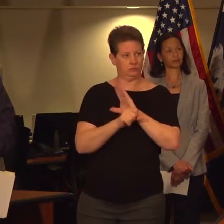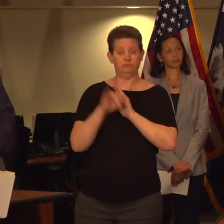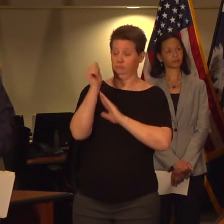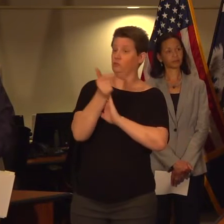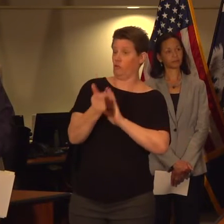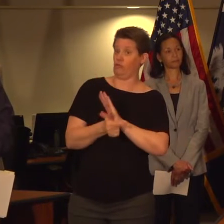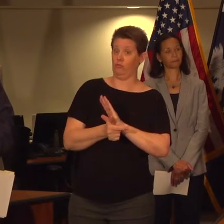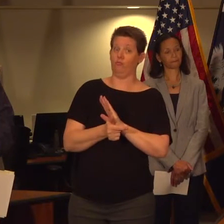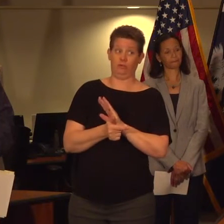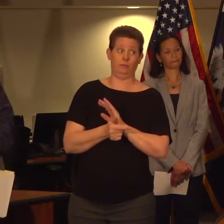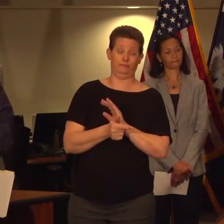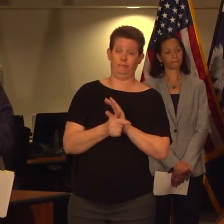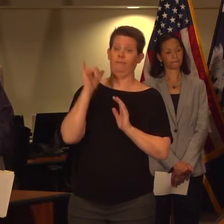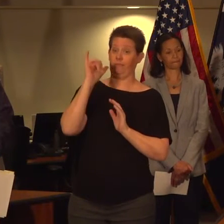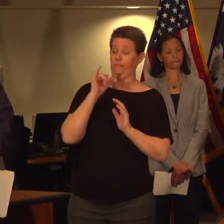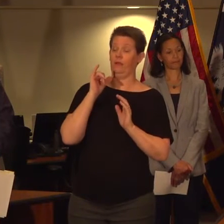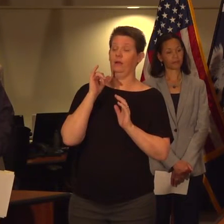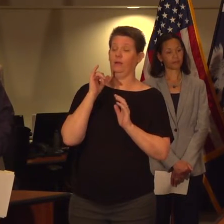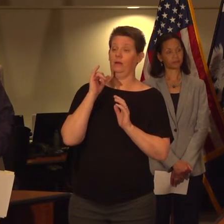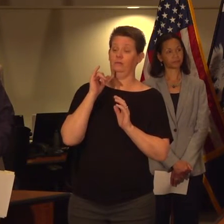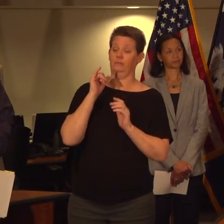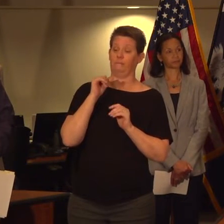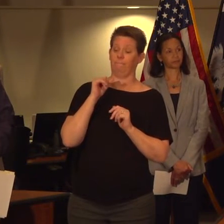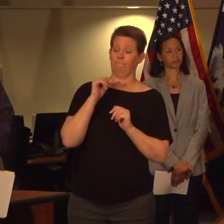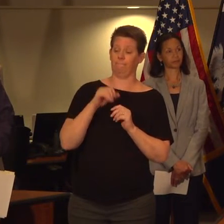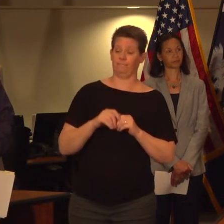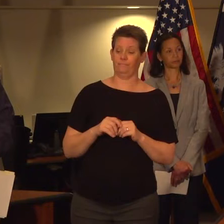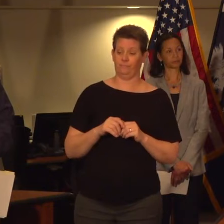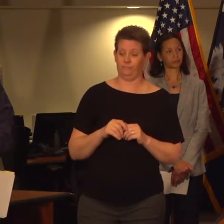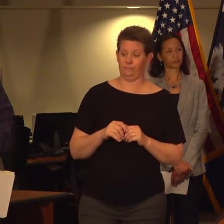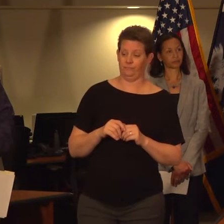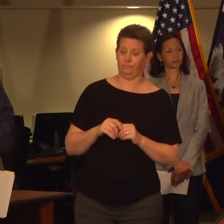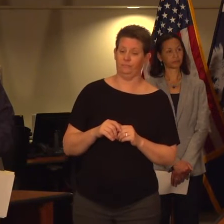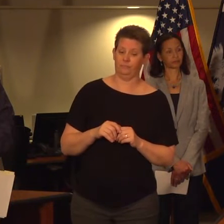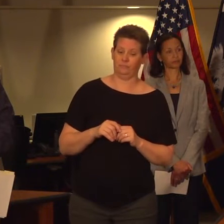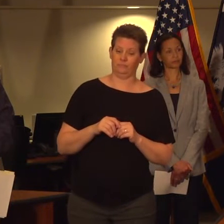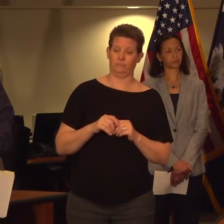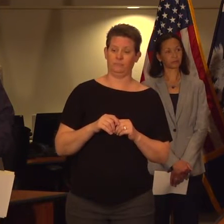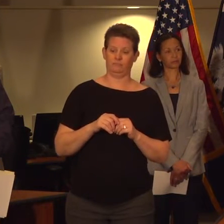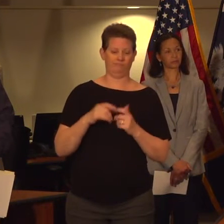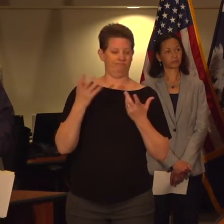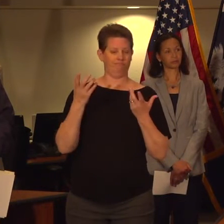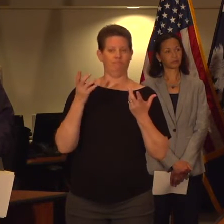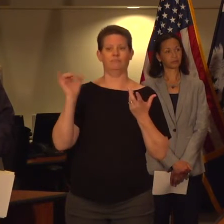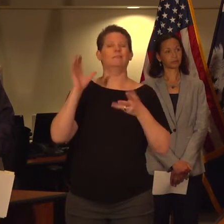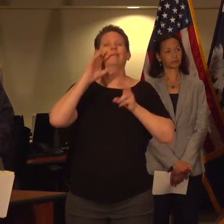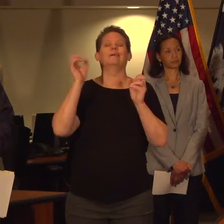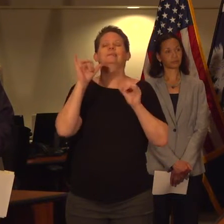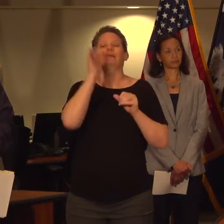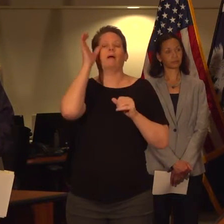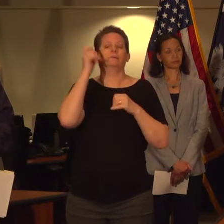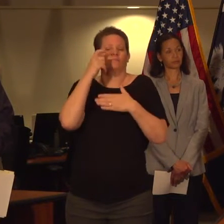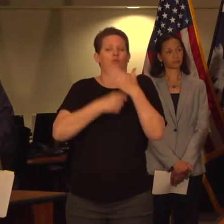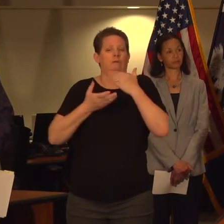law. It comes into effect when you have a state of emergency that's been declared. It's just like the price gouging law.